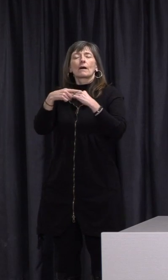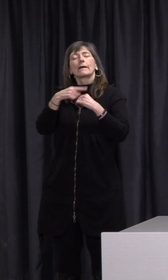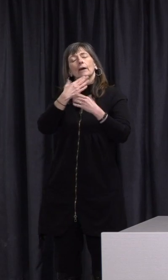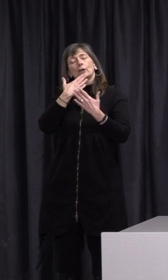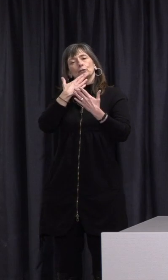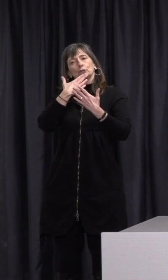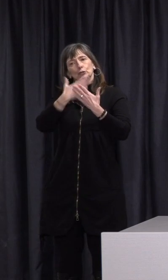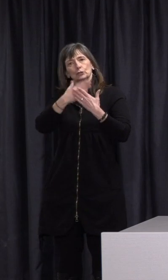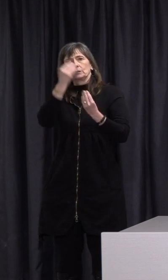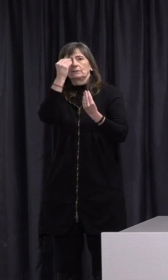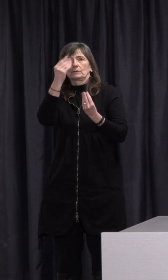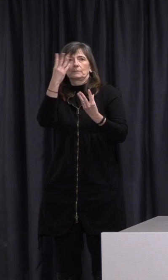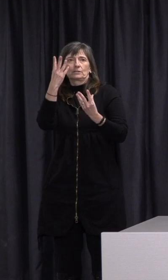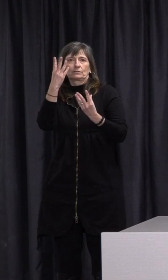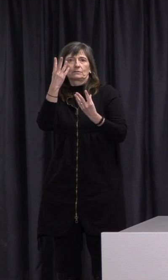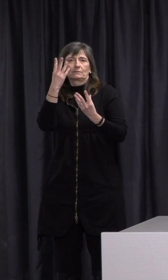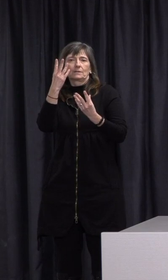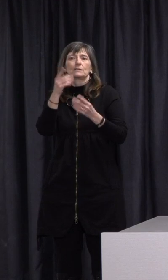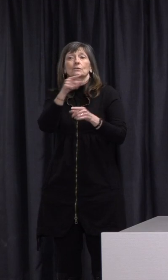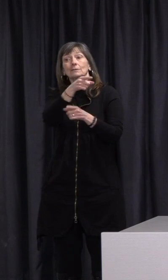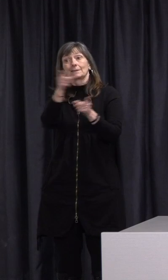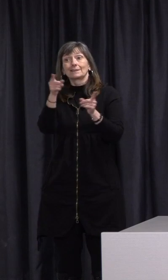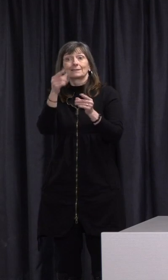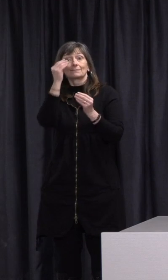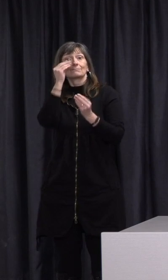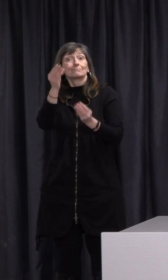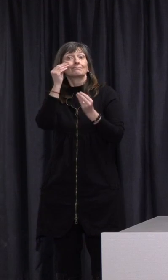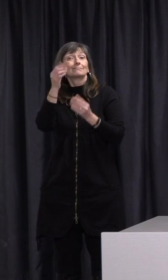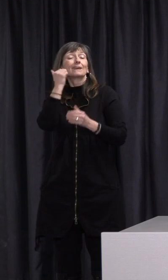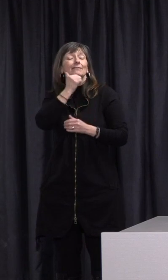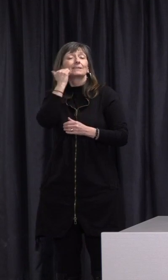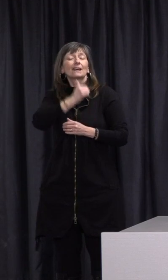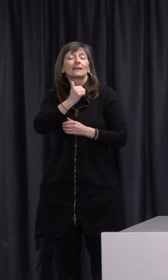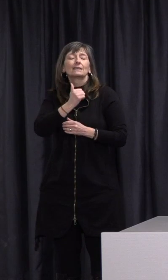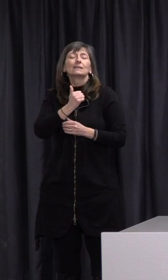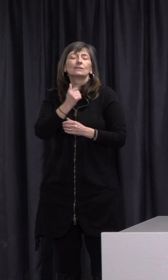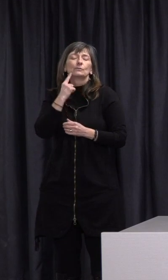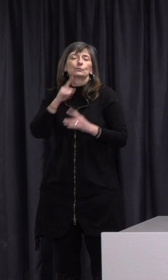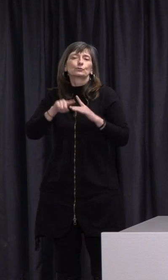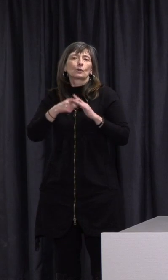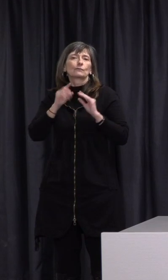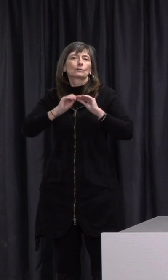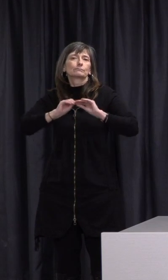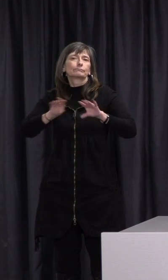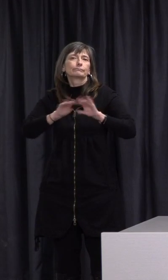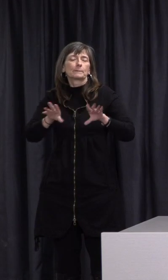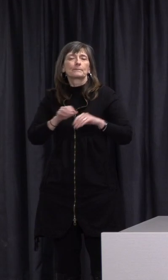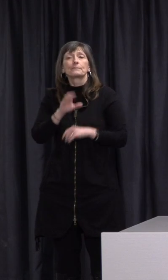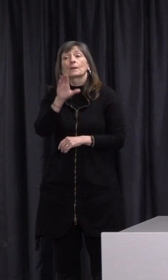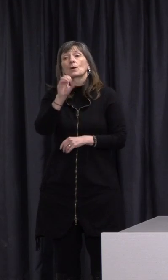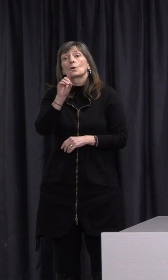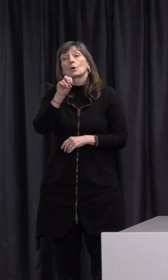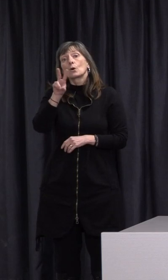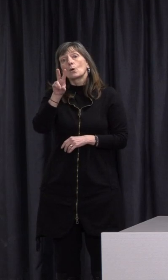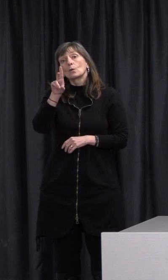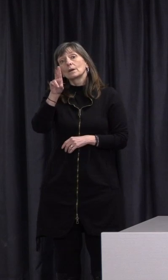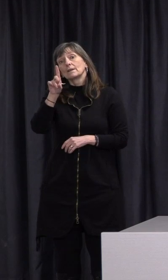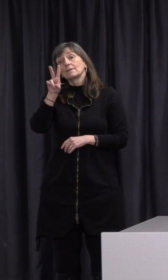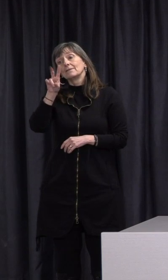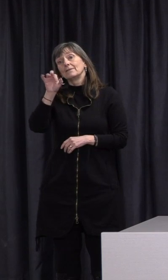these availabilities are a good start. We have the province's dedicated COVID-19 website at